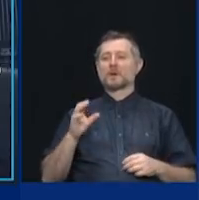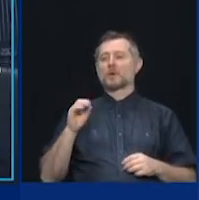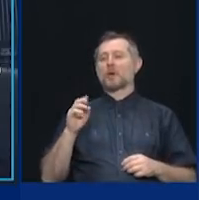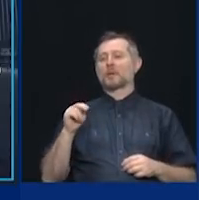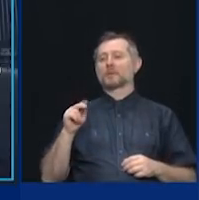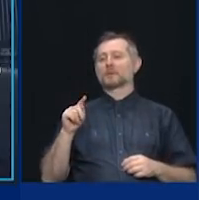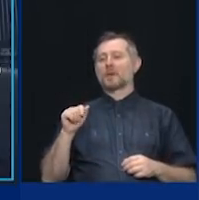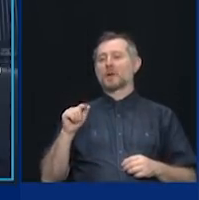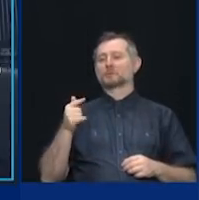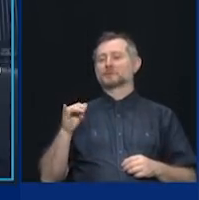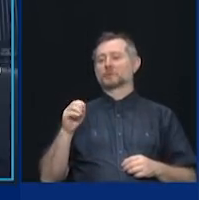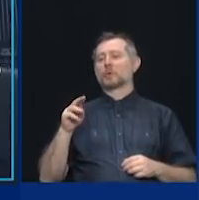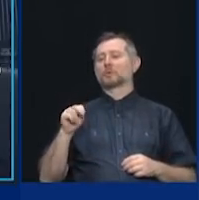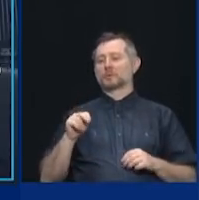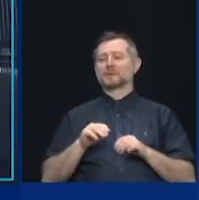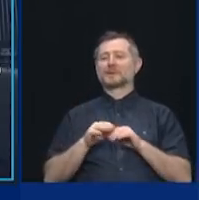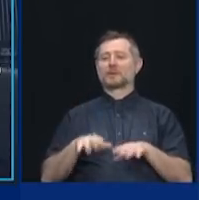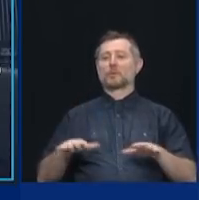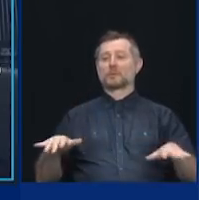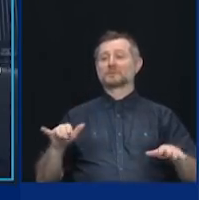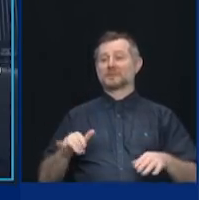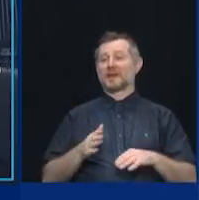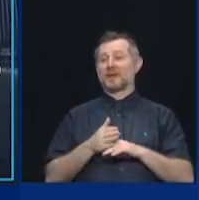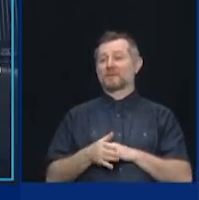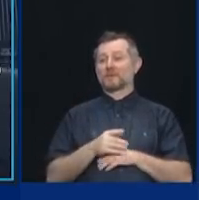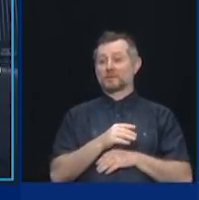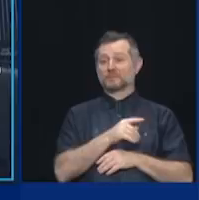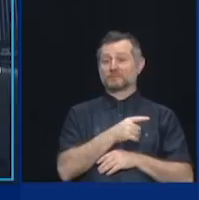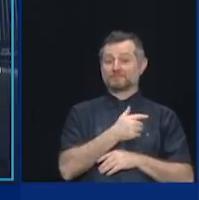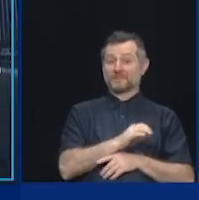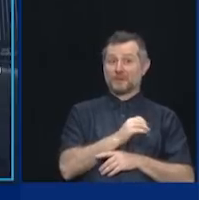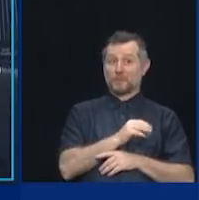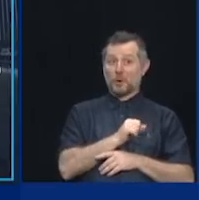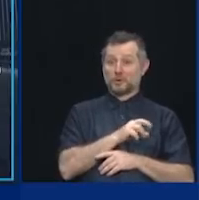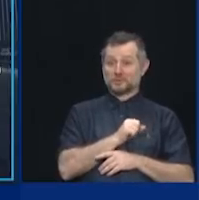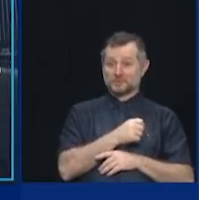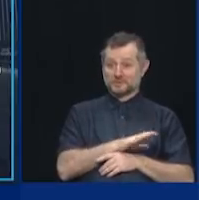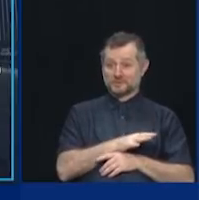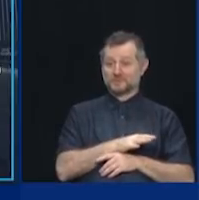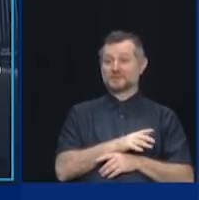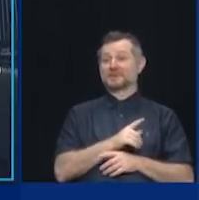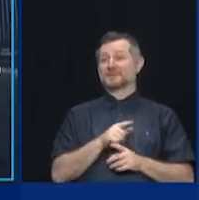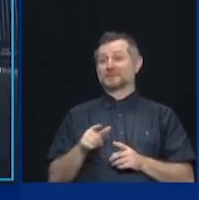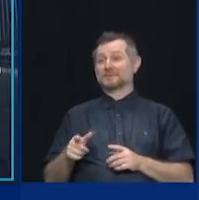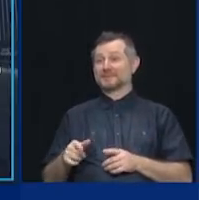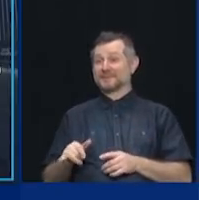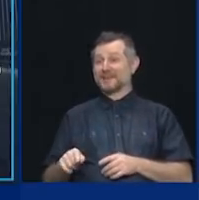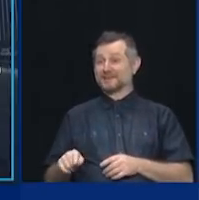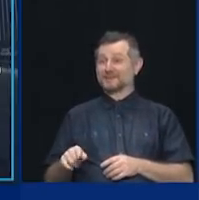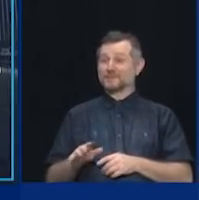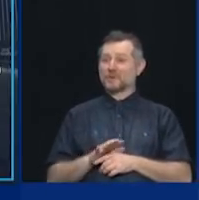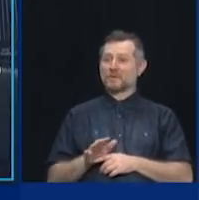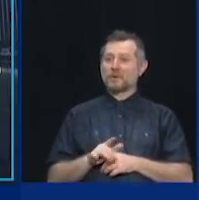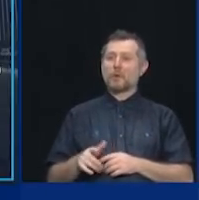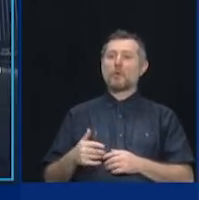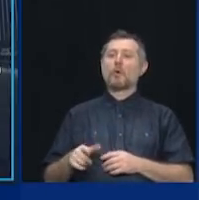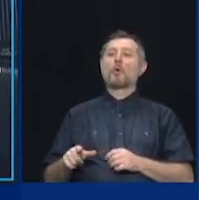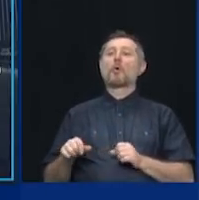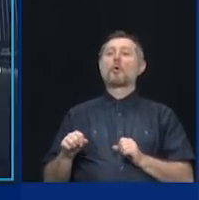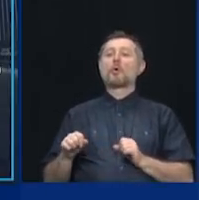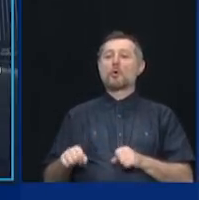after Mars and SARS, which could have been a movie done about